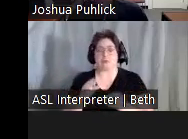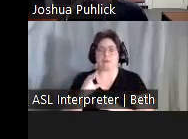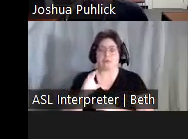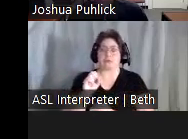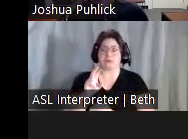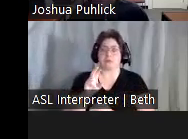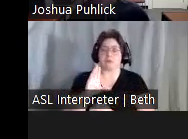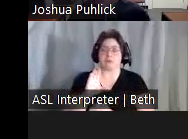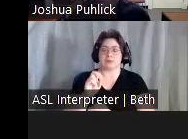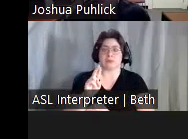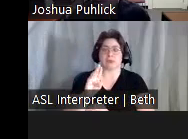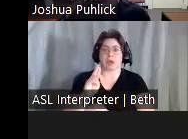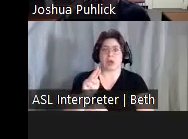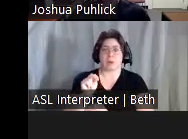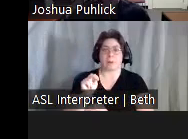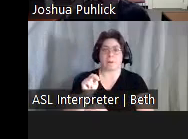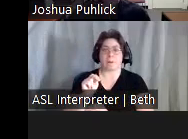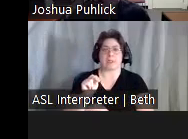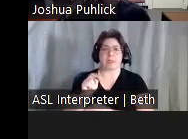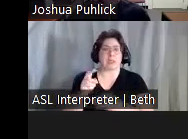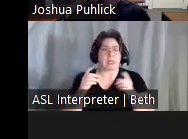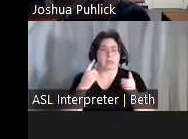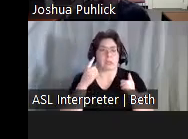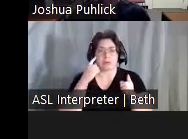those pools that I just mentioned.